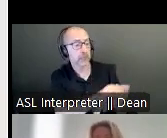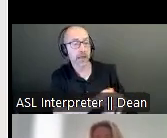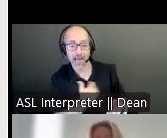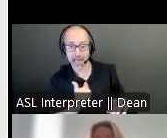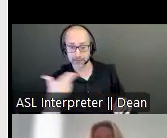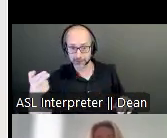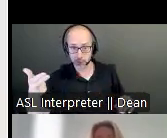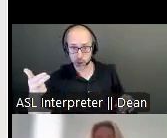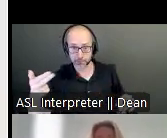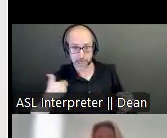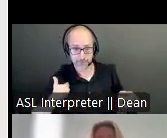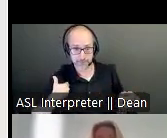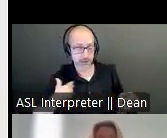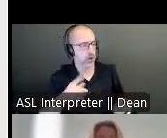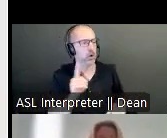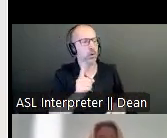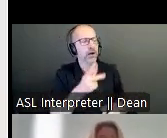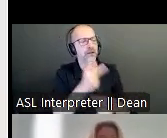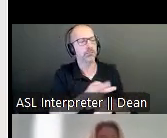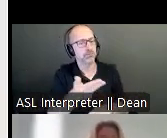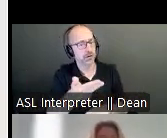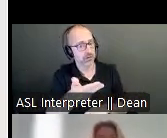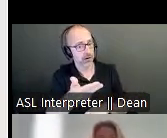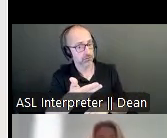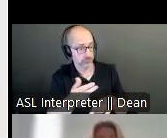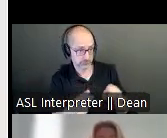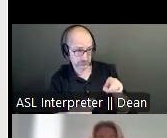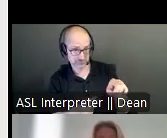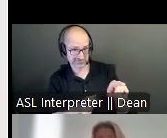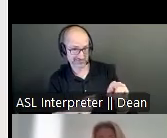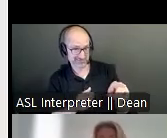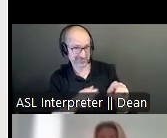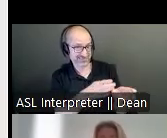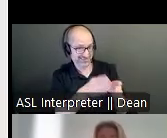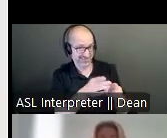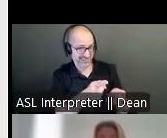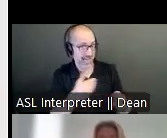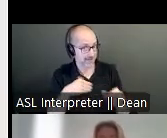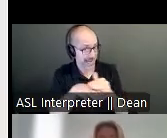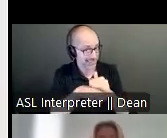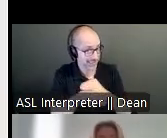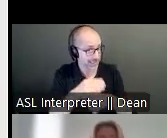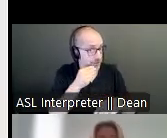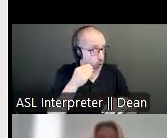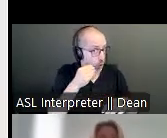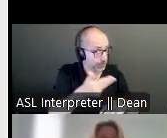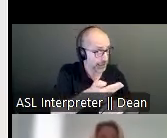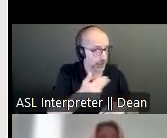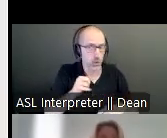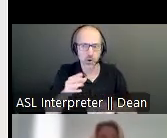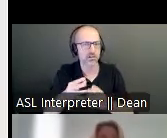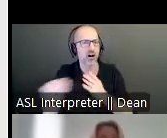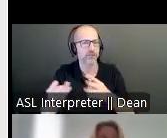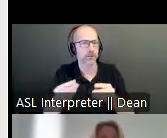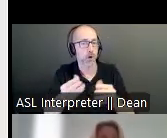firearms stored? Does the abuser have access to firearms at the home, or are they off property? Has the abuser ever mentioned